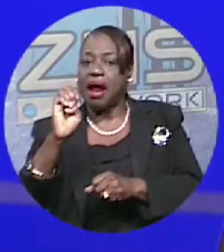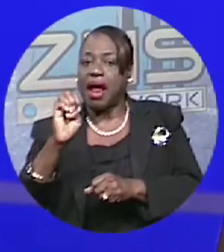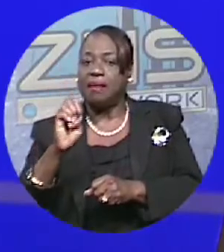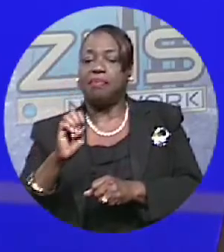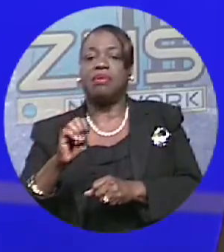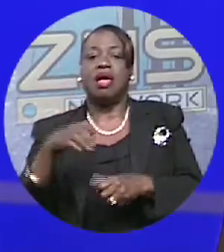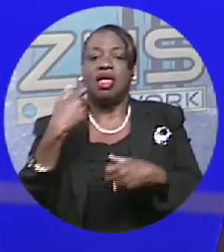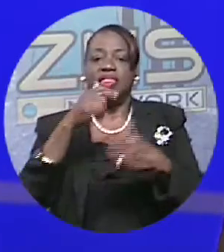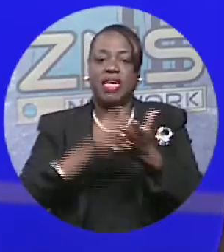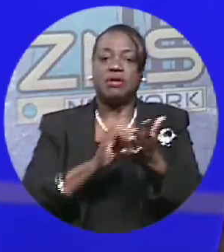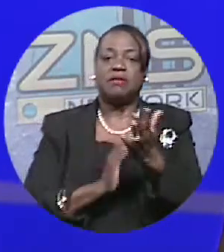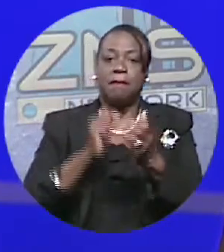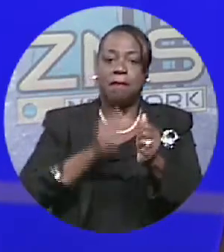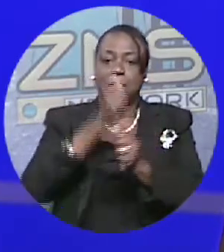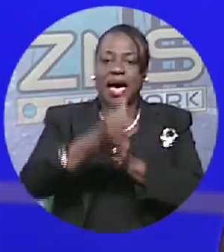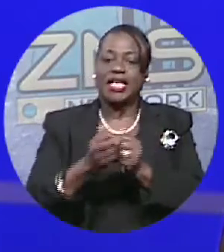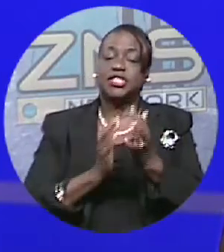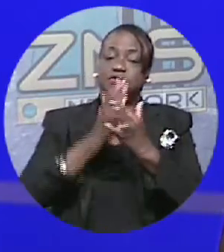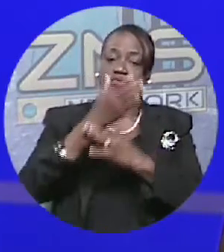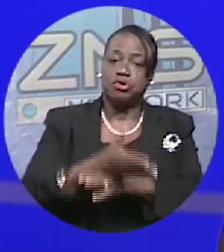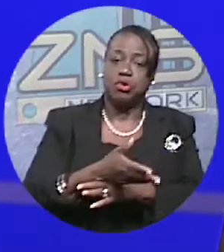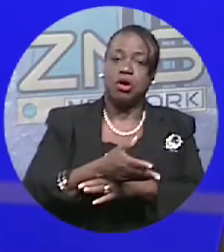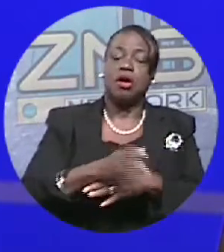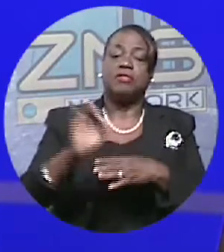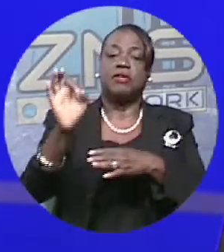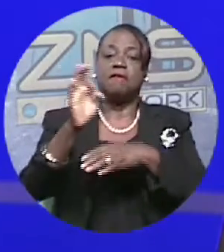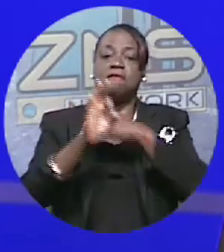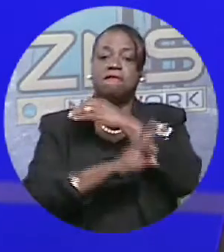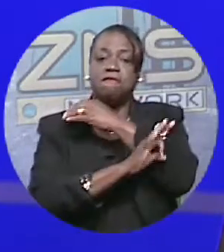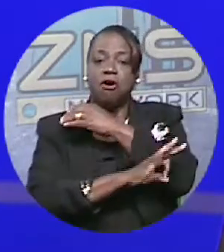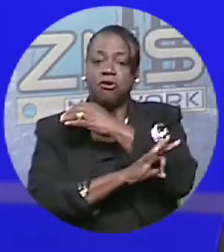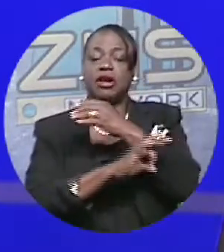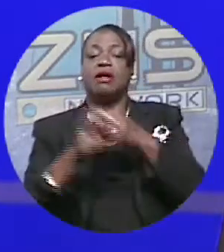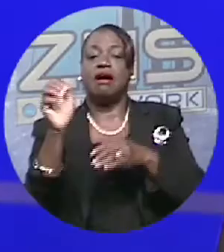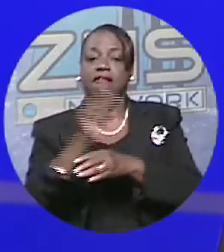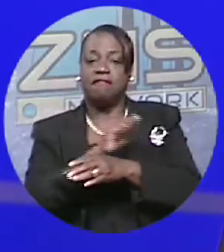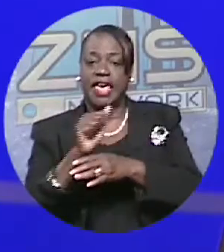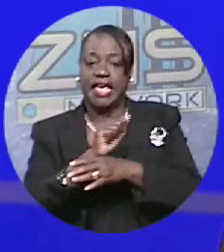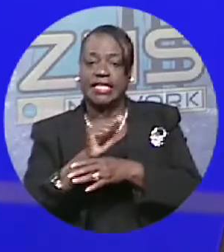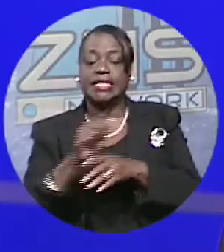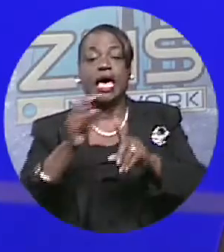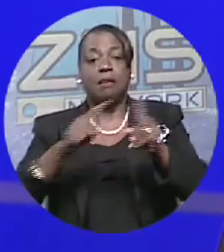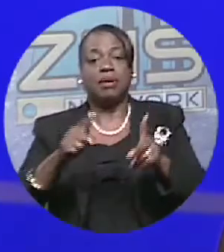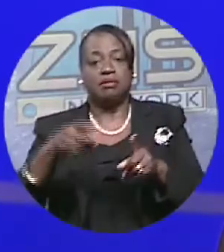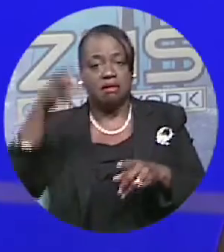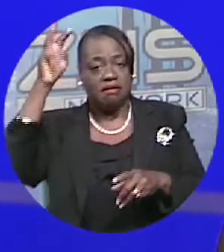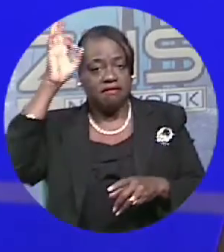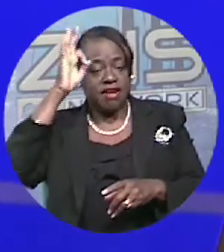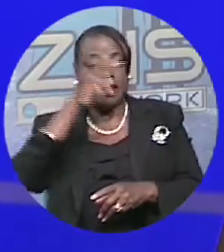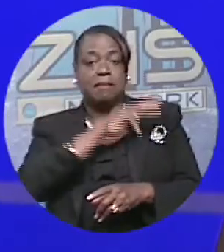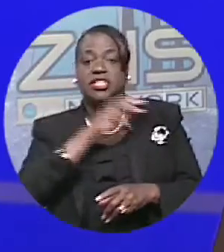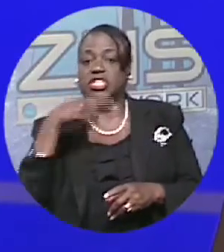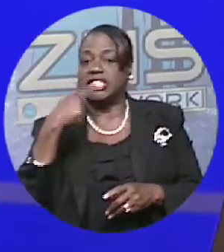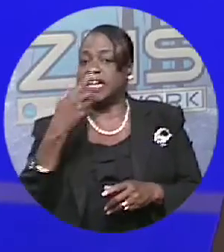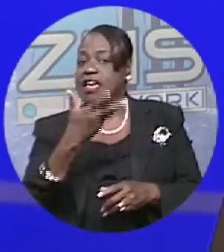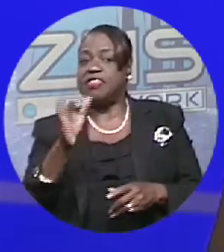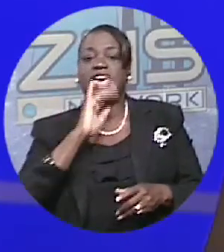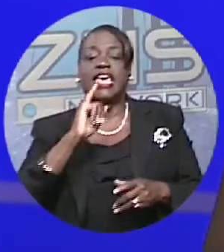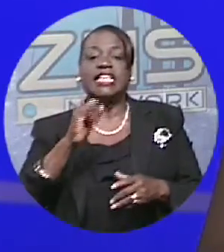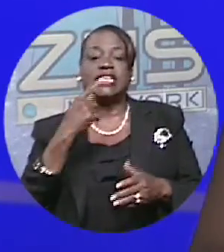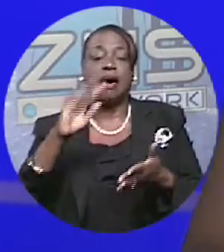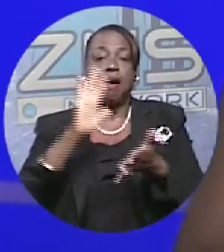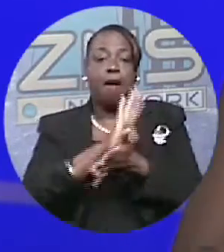Affairs. In setting the record straight, Foreign Affairs Minister the Honorable Fred Mitchell says there is a paper trail which of